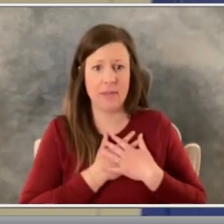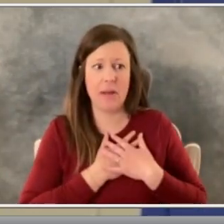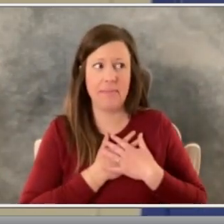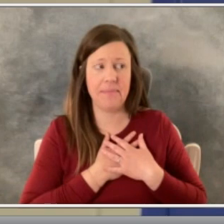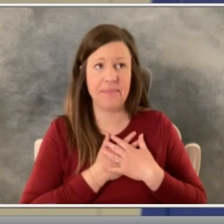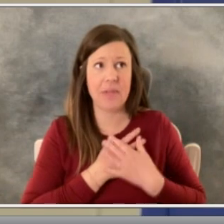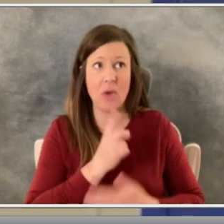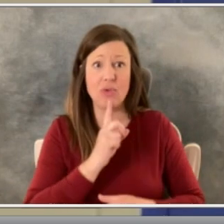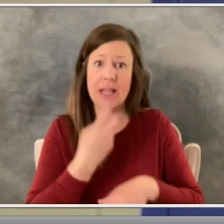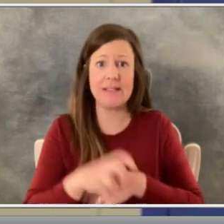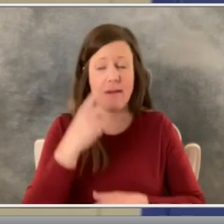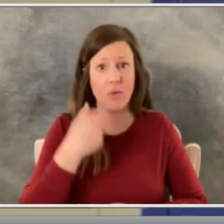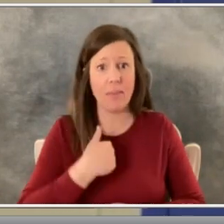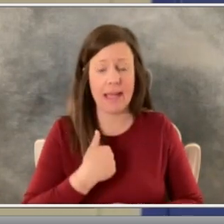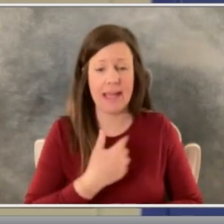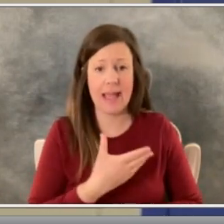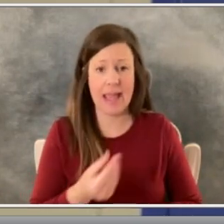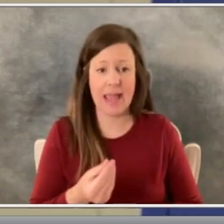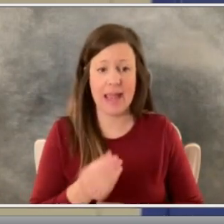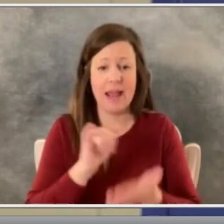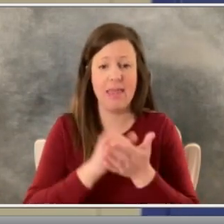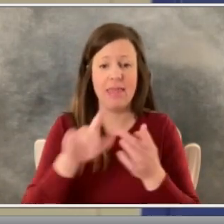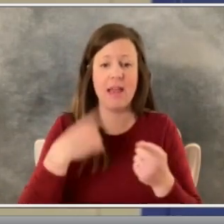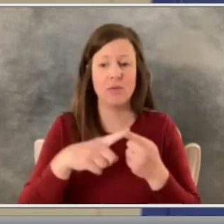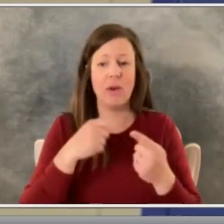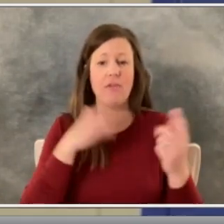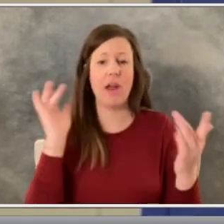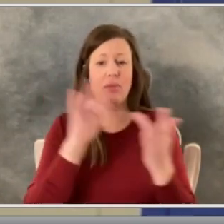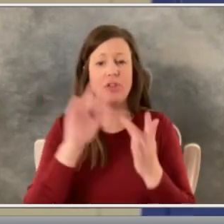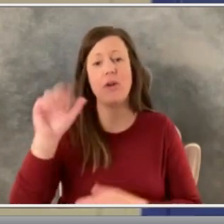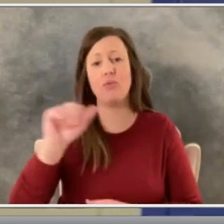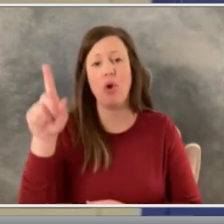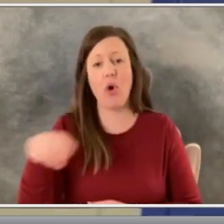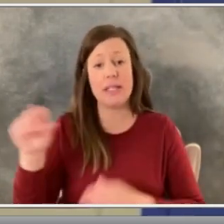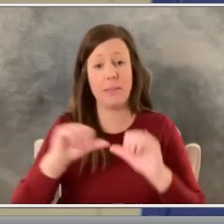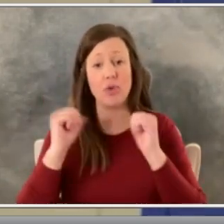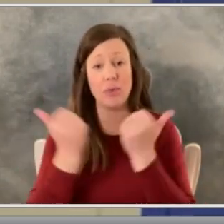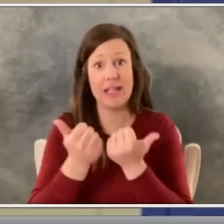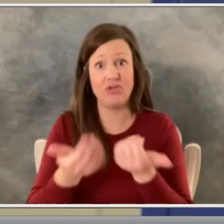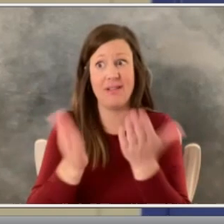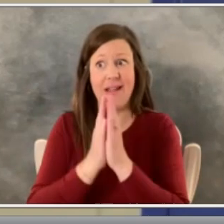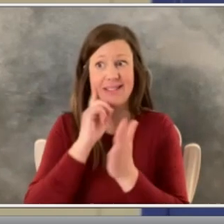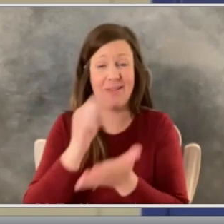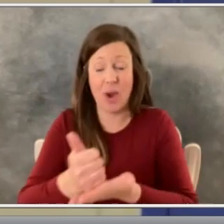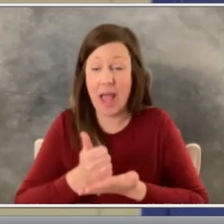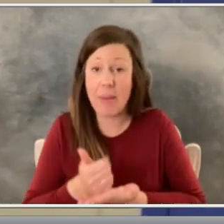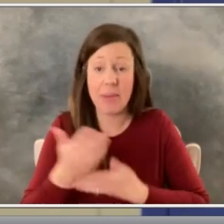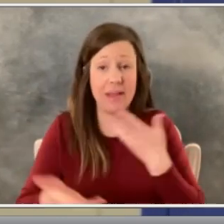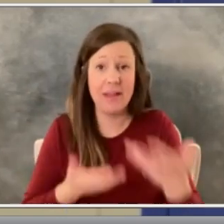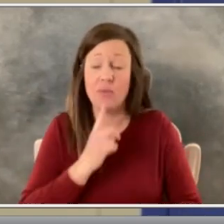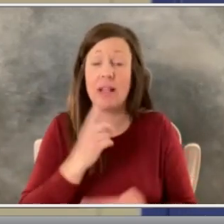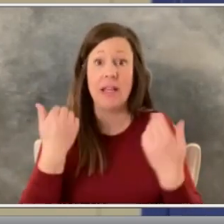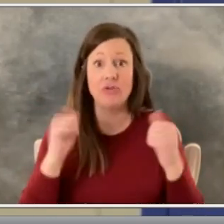me. And that's when I reached out to the Alzheimer's Association for help to get